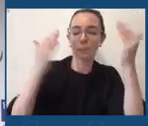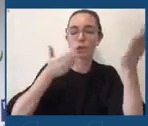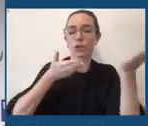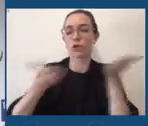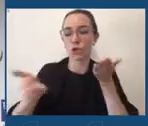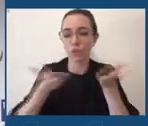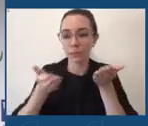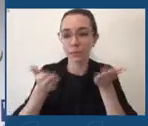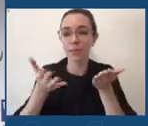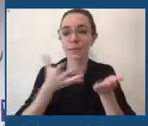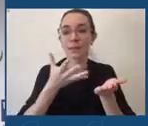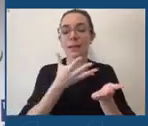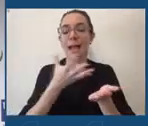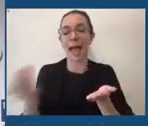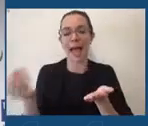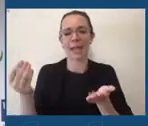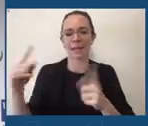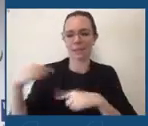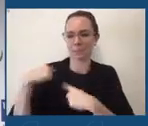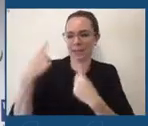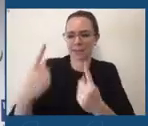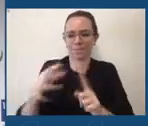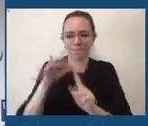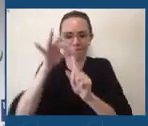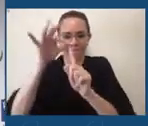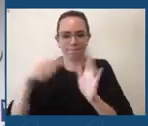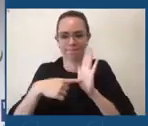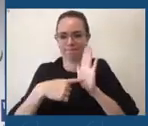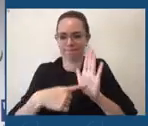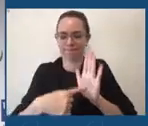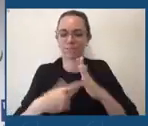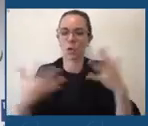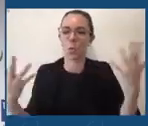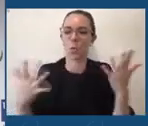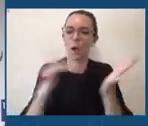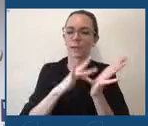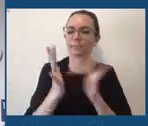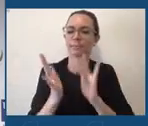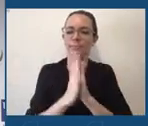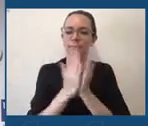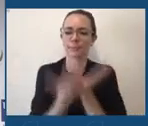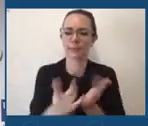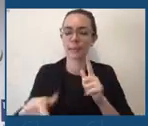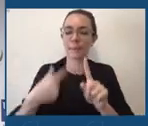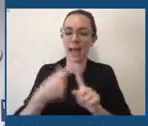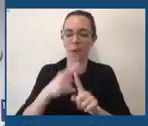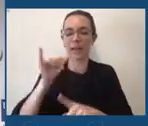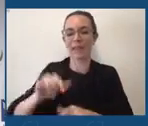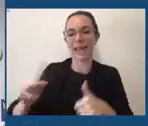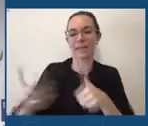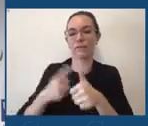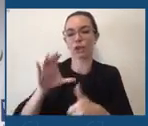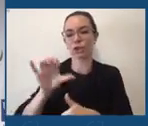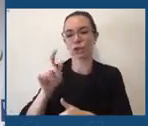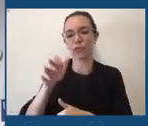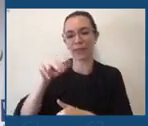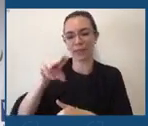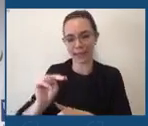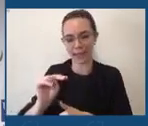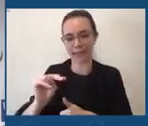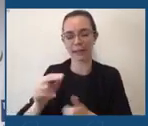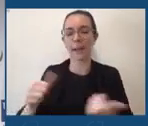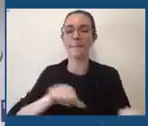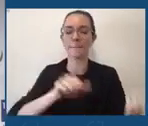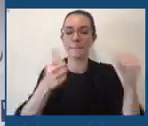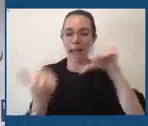been a personification of what the gospel is about, and that is 1 Corinthians Baptist Church.